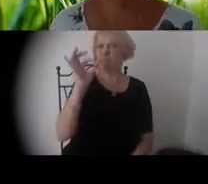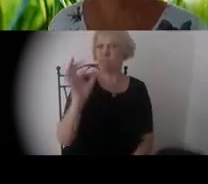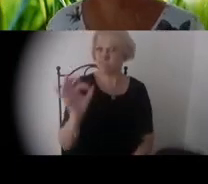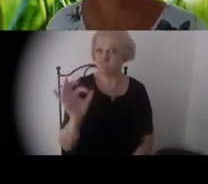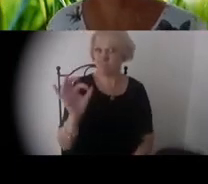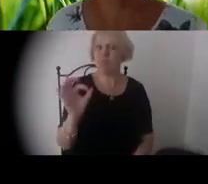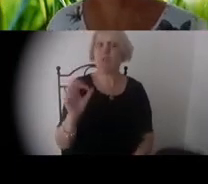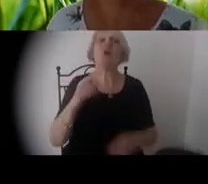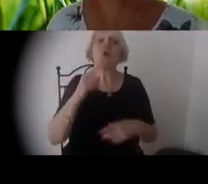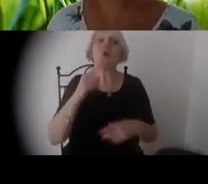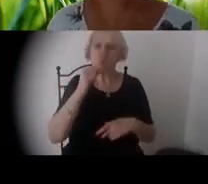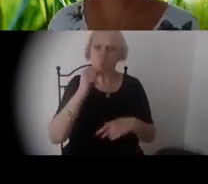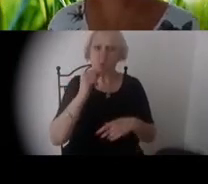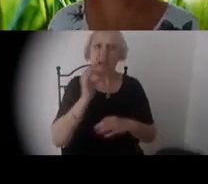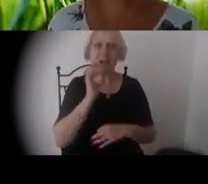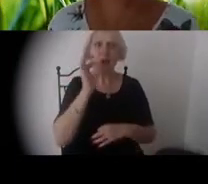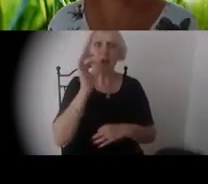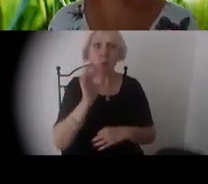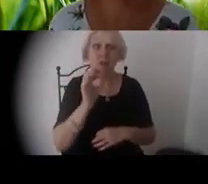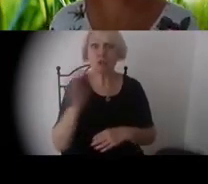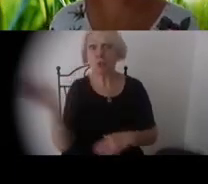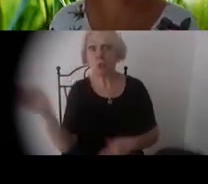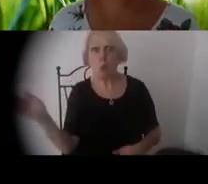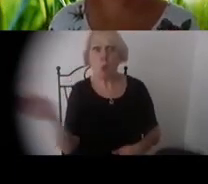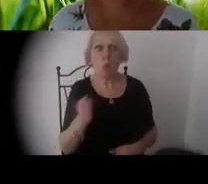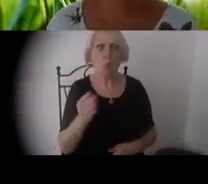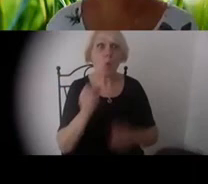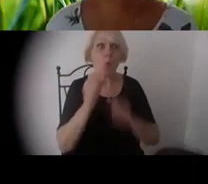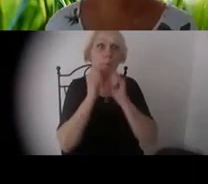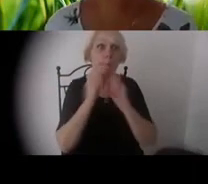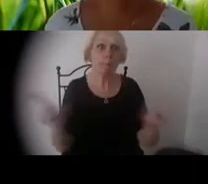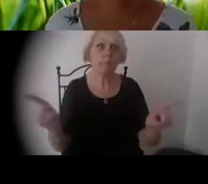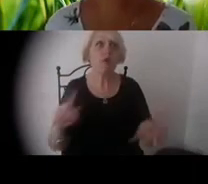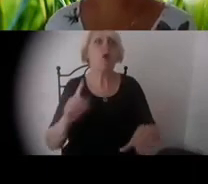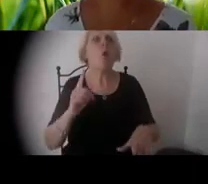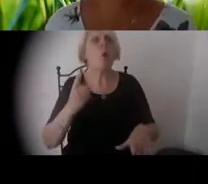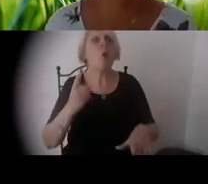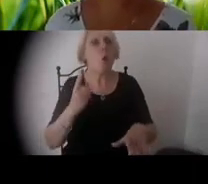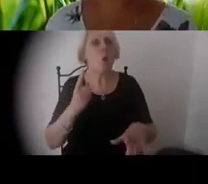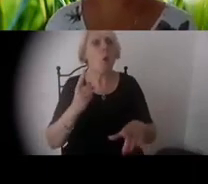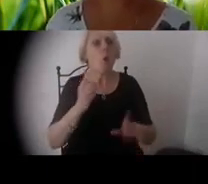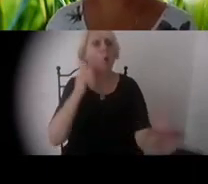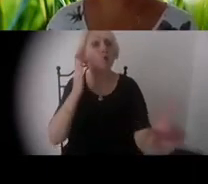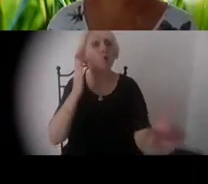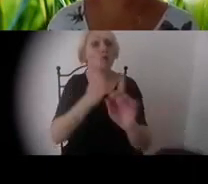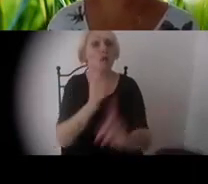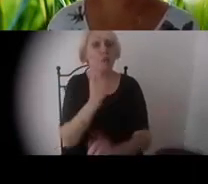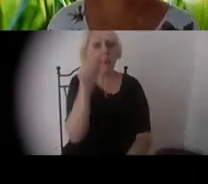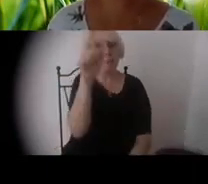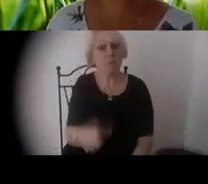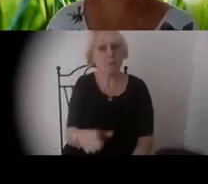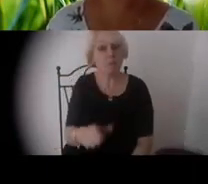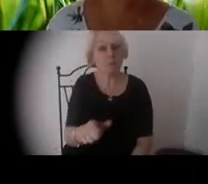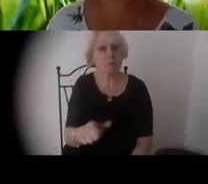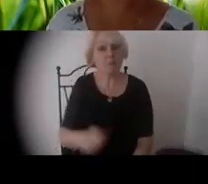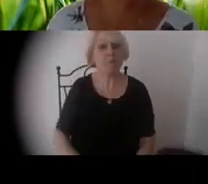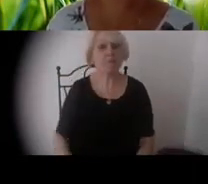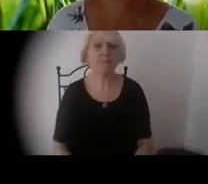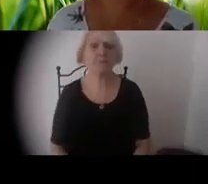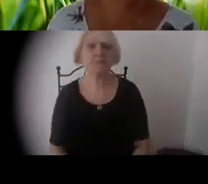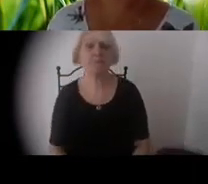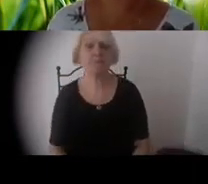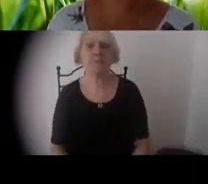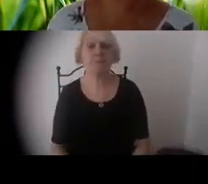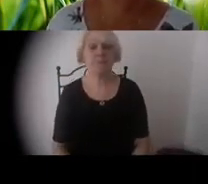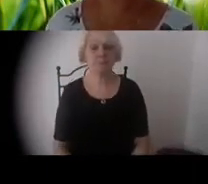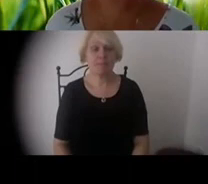everyone, or you could just send it to the presenters if you don't want everyone to see your comments. So if you're doing it to